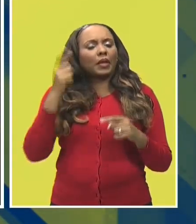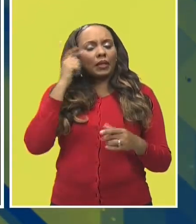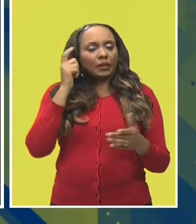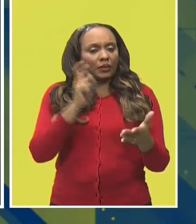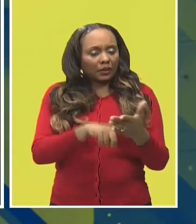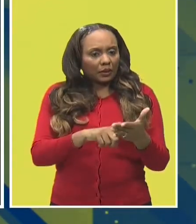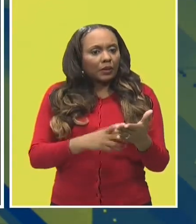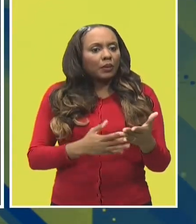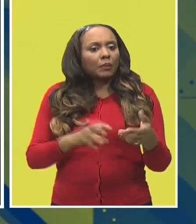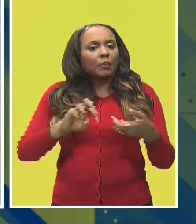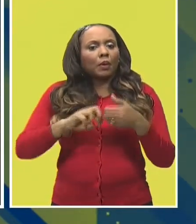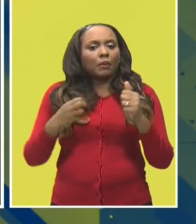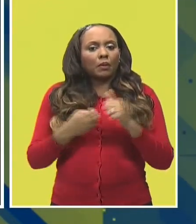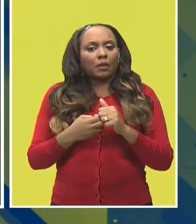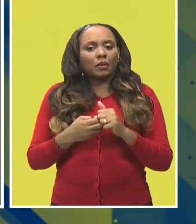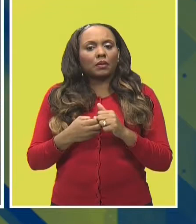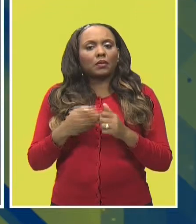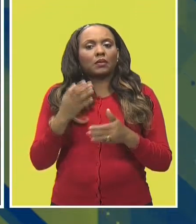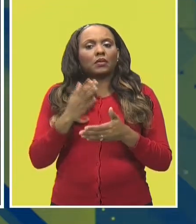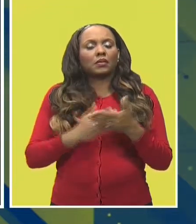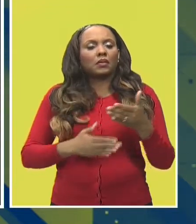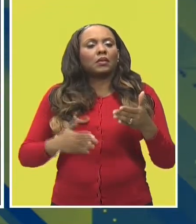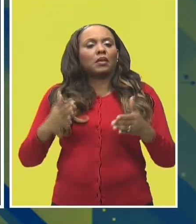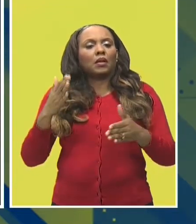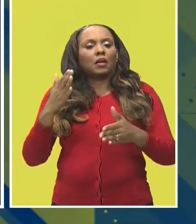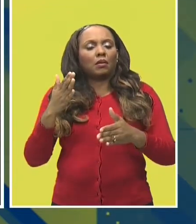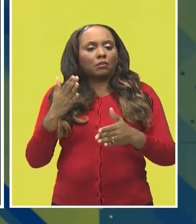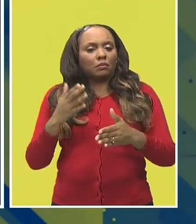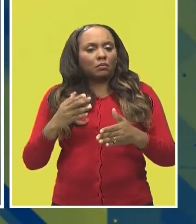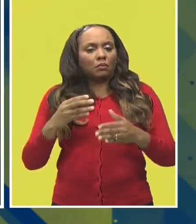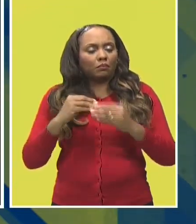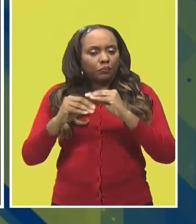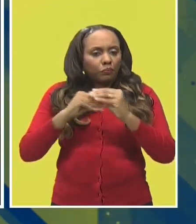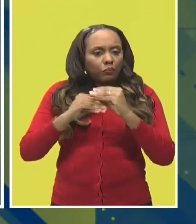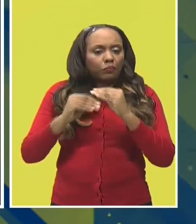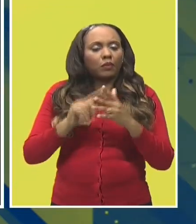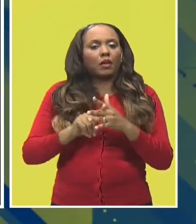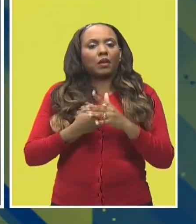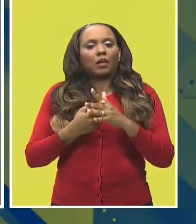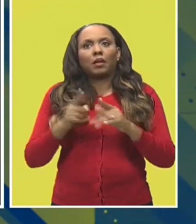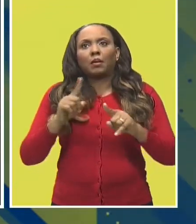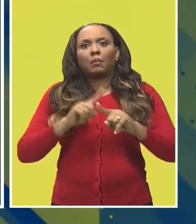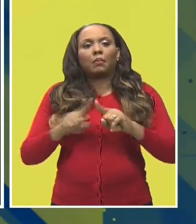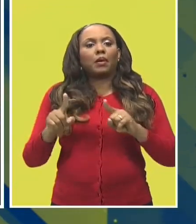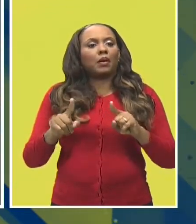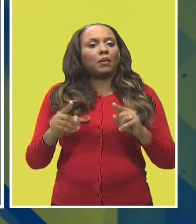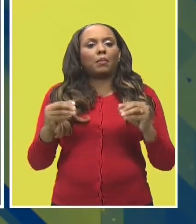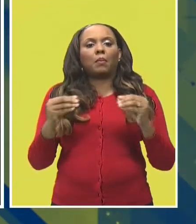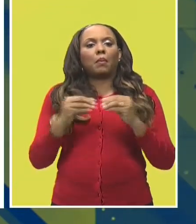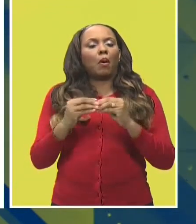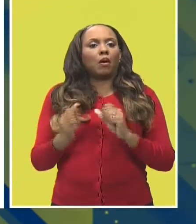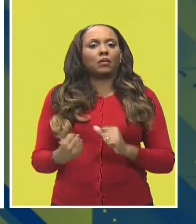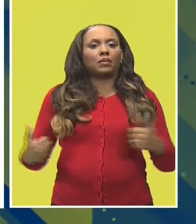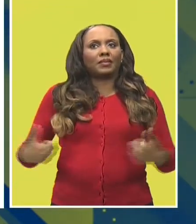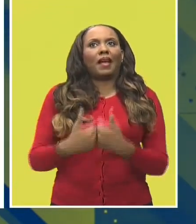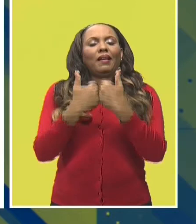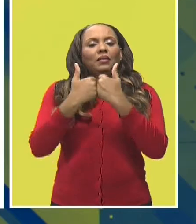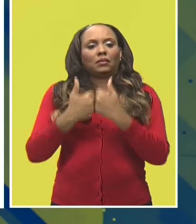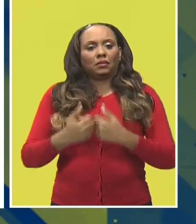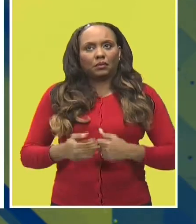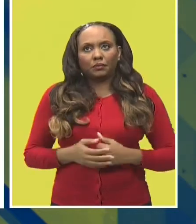and isolated, restoration work began around 8:48. However, they were met by further problems. During